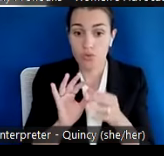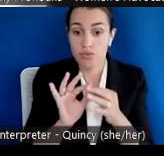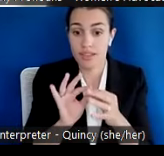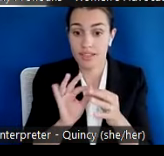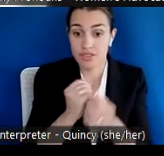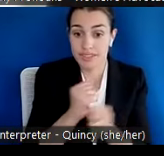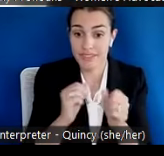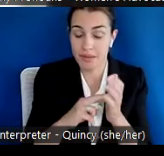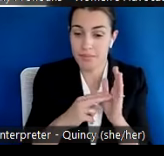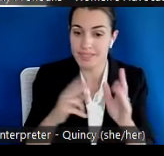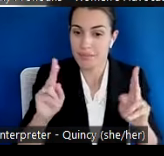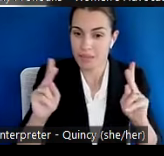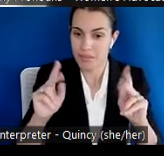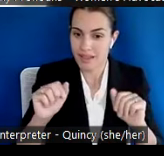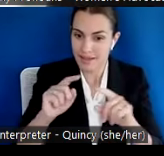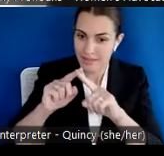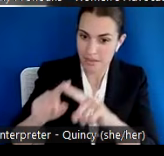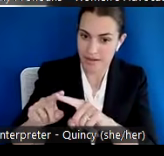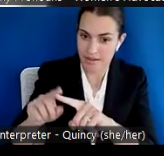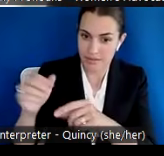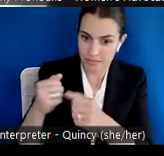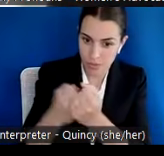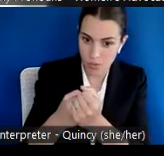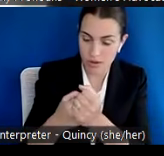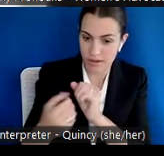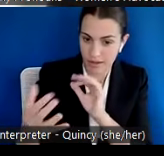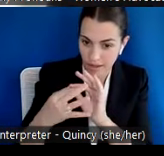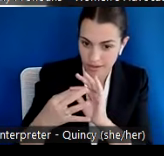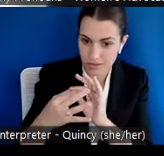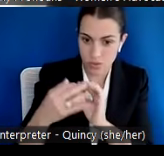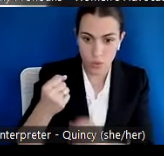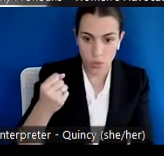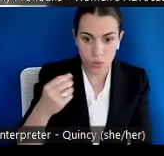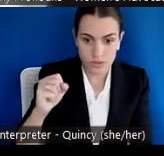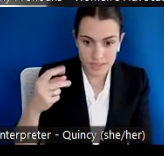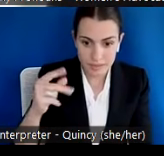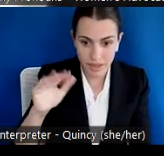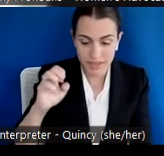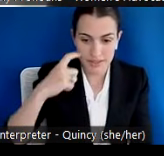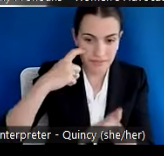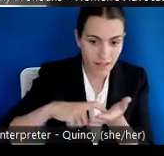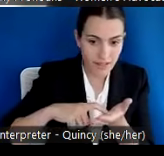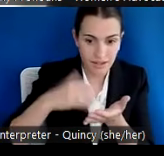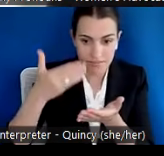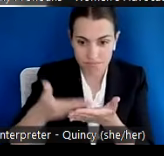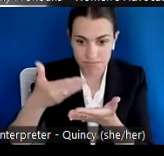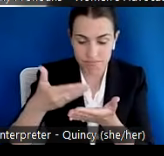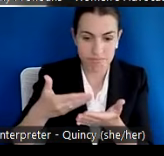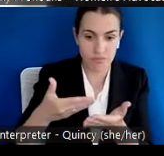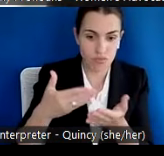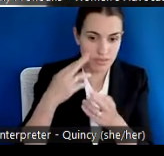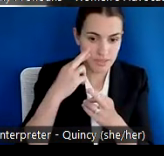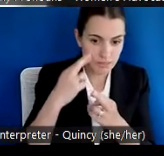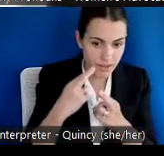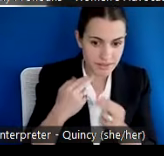people we can depend on, who support us, who connect with us, who hold space with us, again, who validate, affirm, and respect us. And that